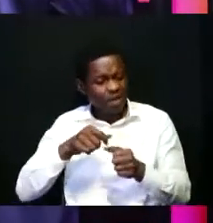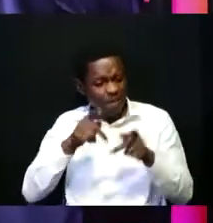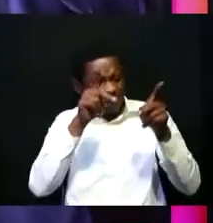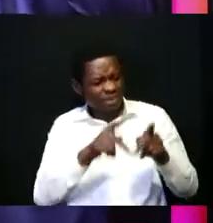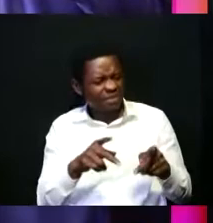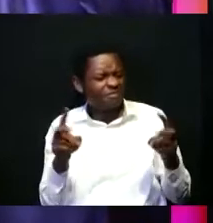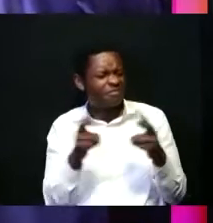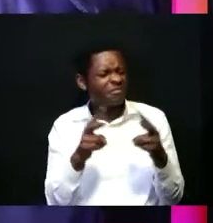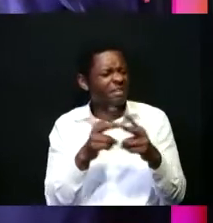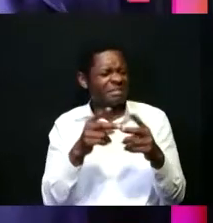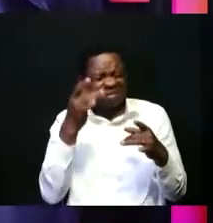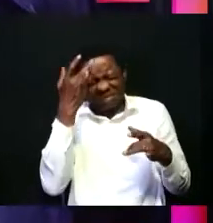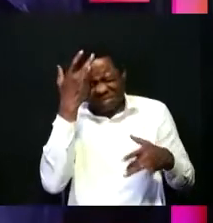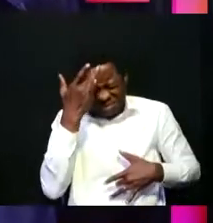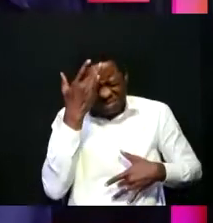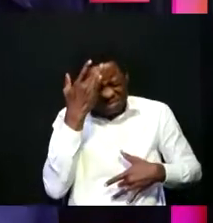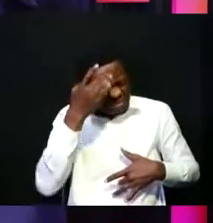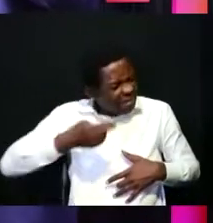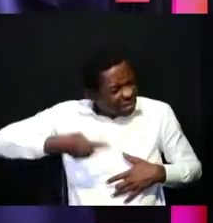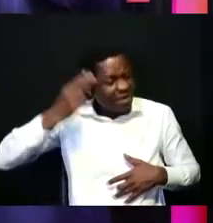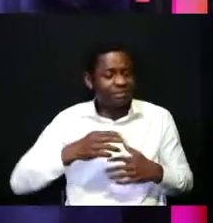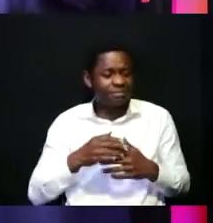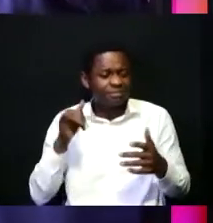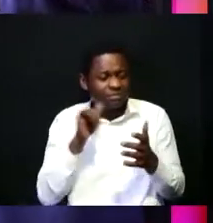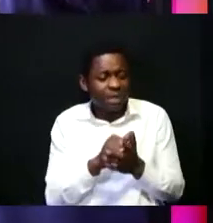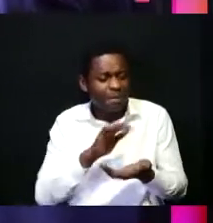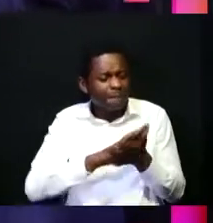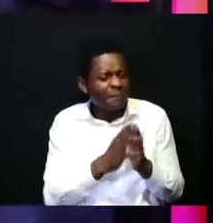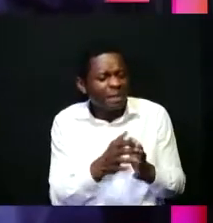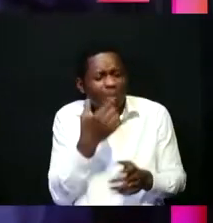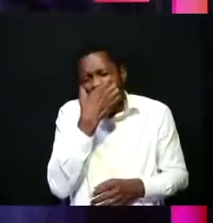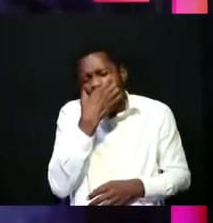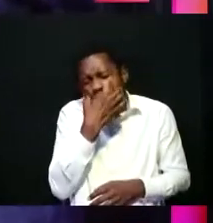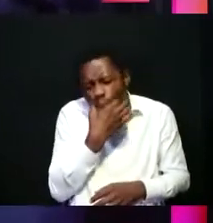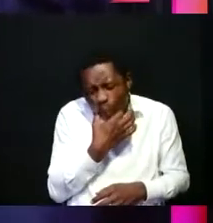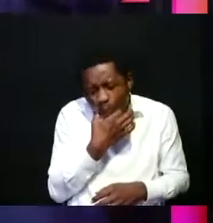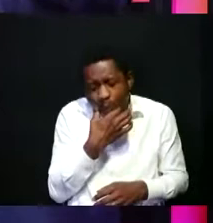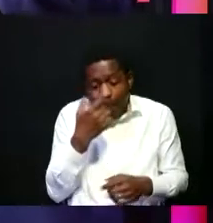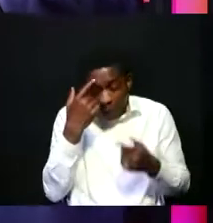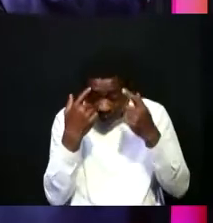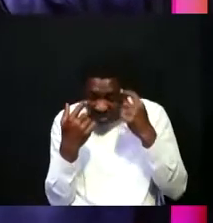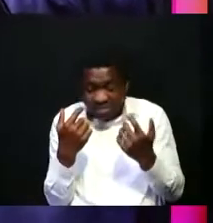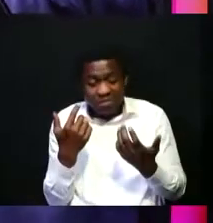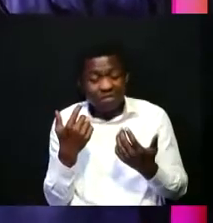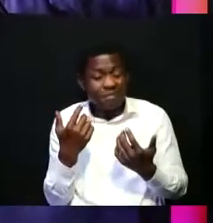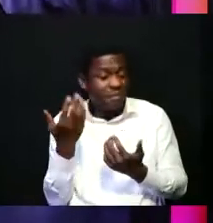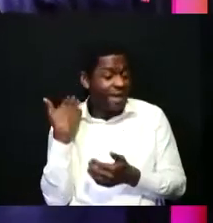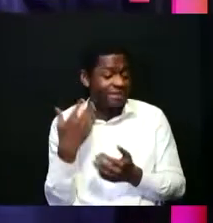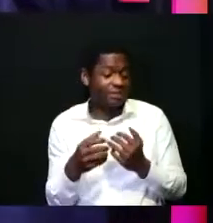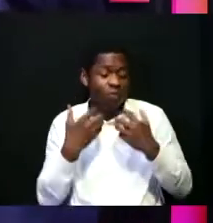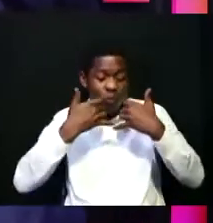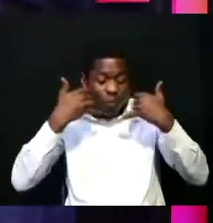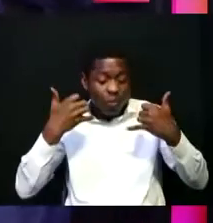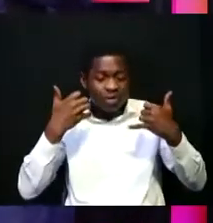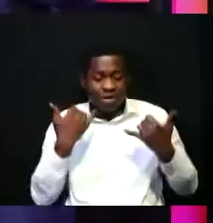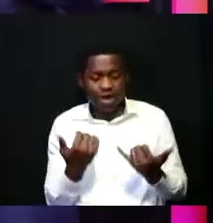the extent that he's saying that the bones, maybe the rib, the bones that were once hidden because of flesh, now stick